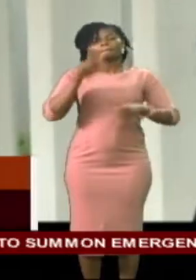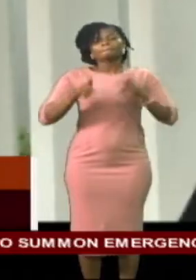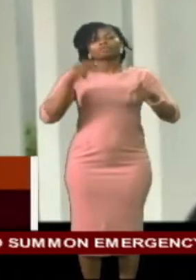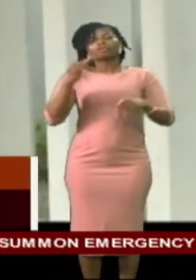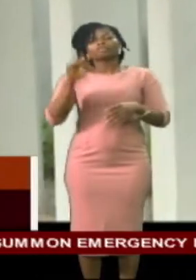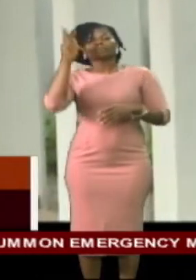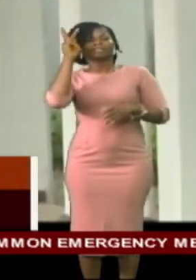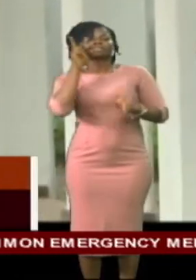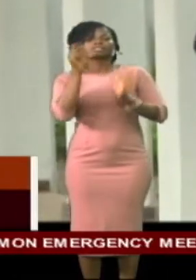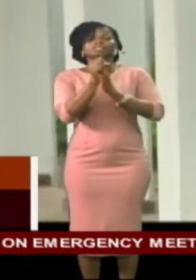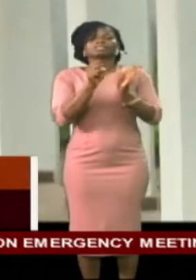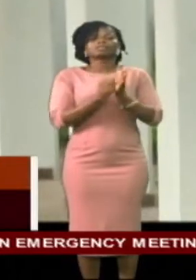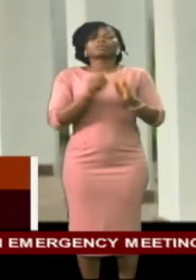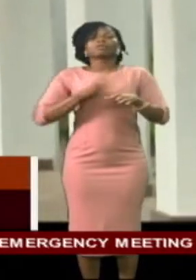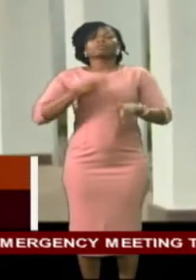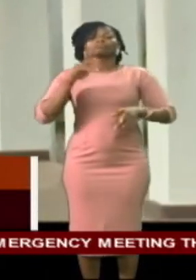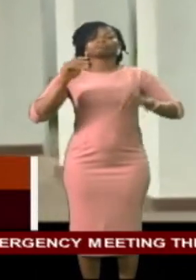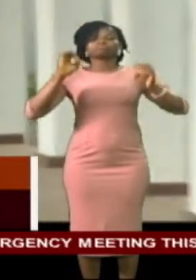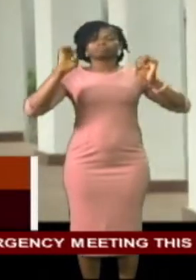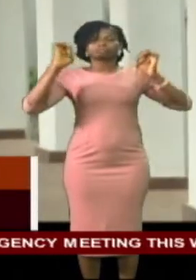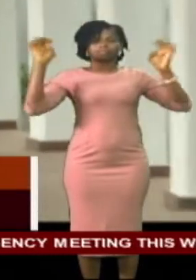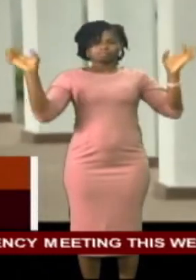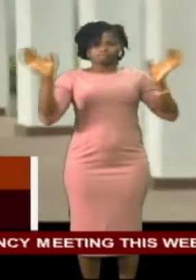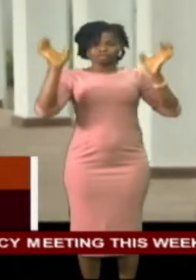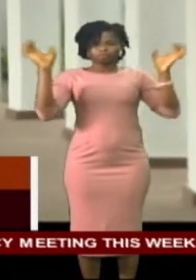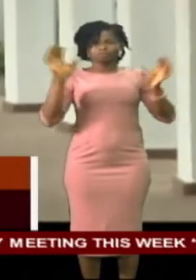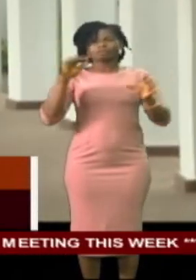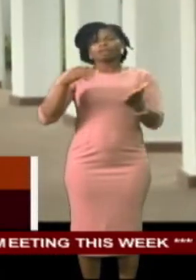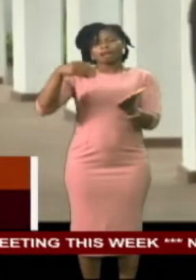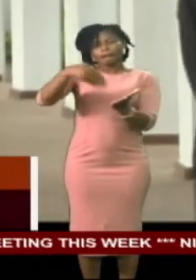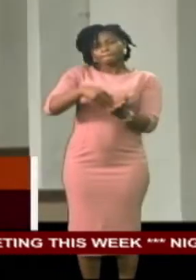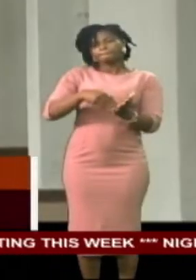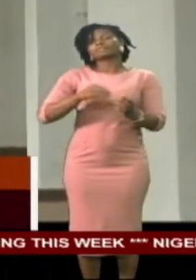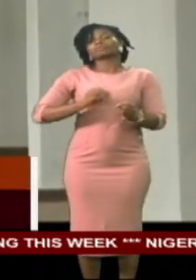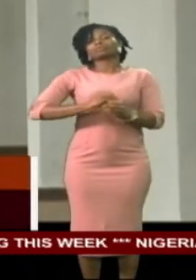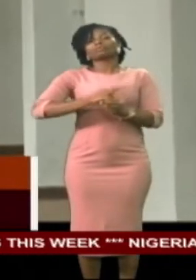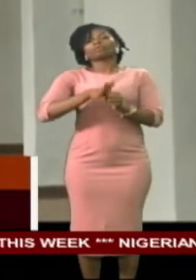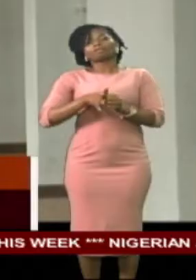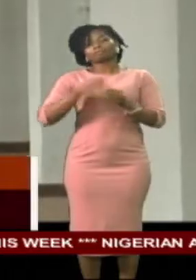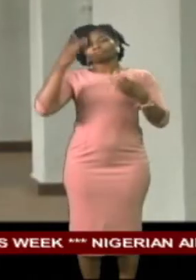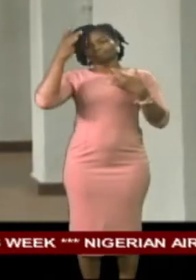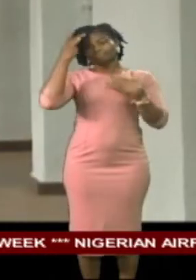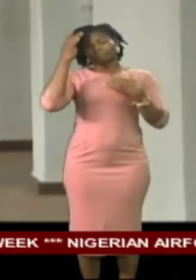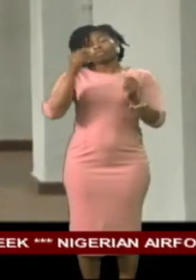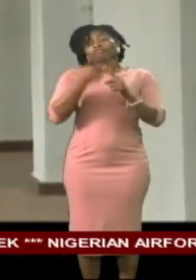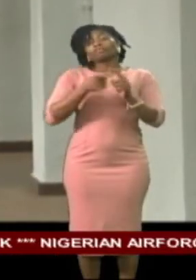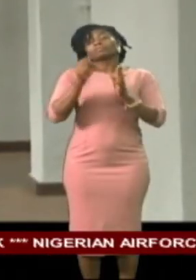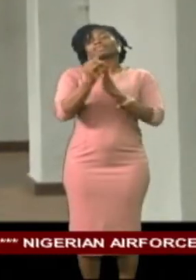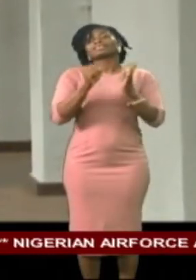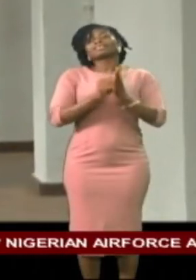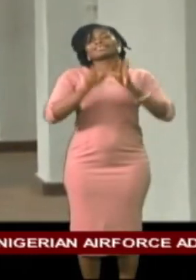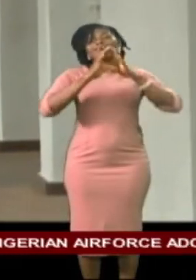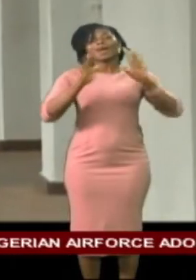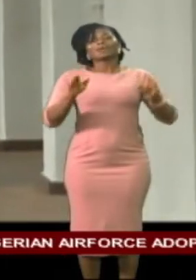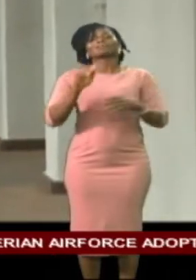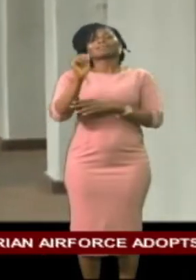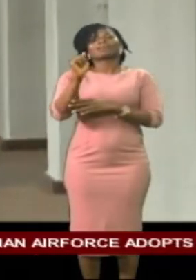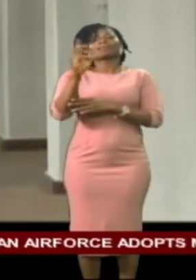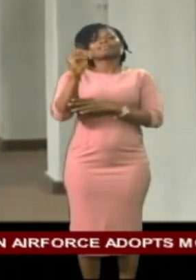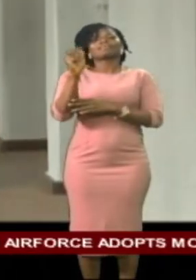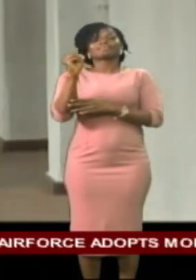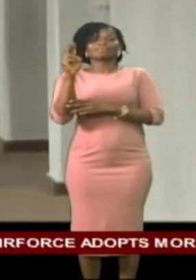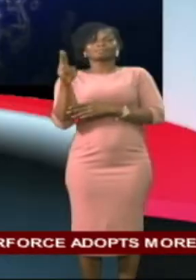peaceful celebration of the Greater Eid amidst the coronavirus pandemic. From the State House, Adamu Sambo,